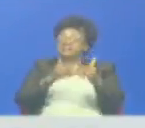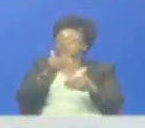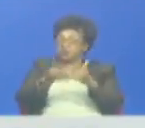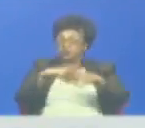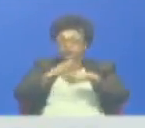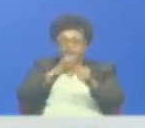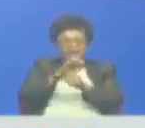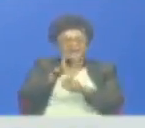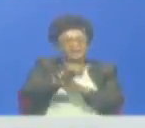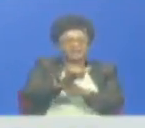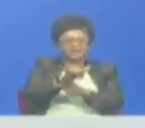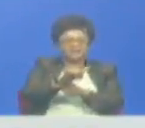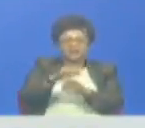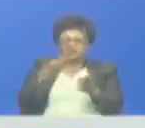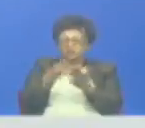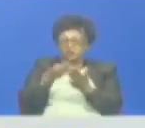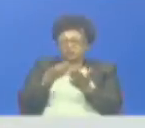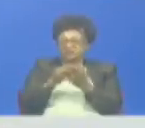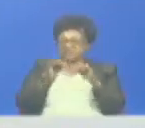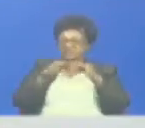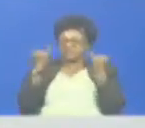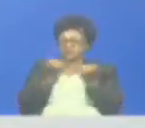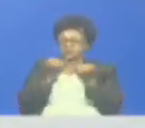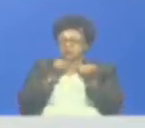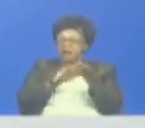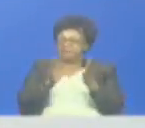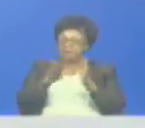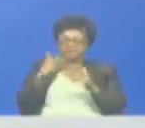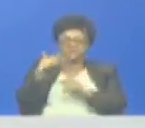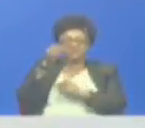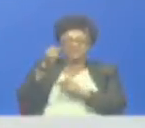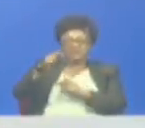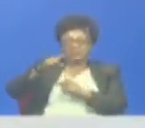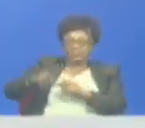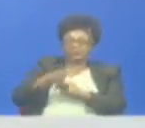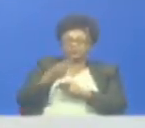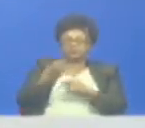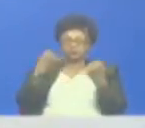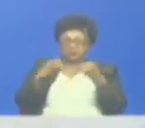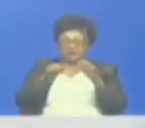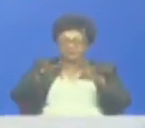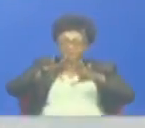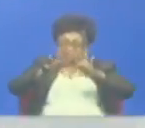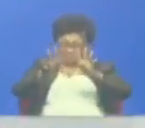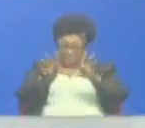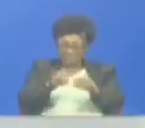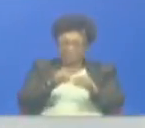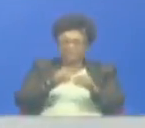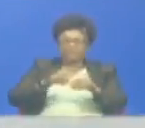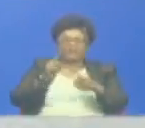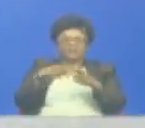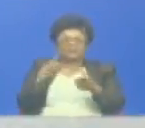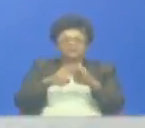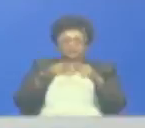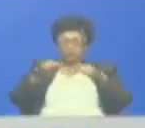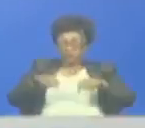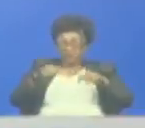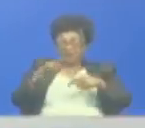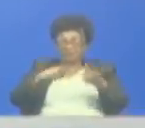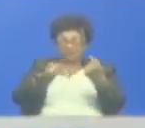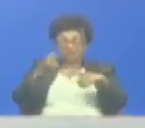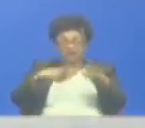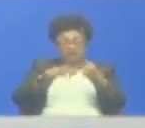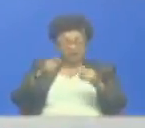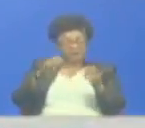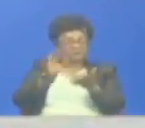that cost the institution 500,000 shillings to assemble. And today, Trade and Industrialization Cabinet